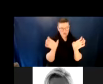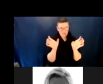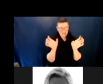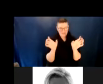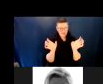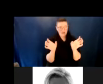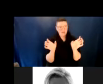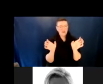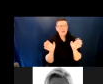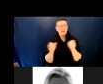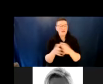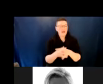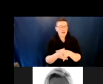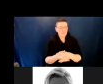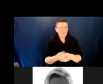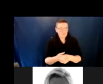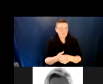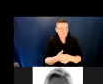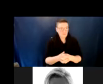and journeys have in common.